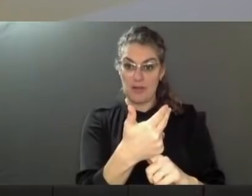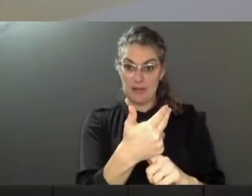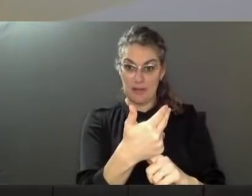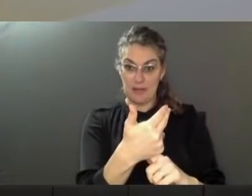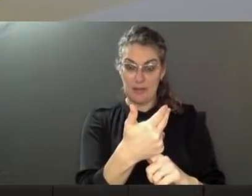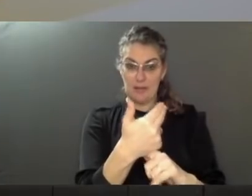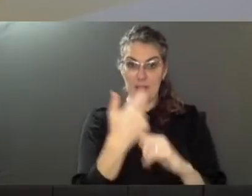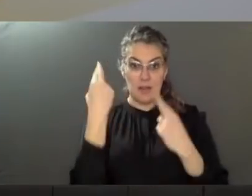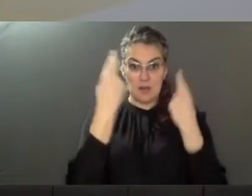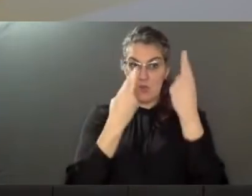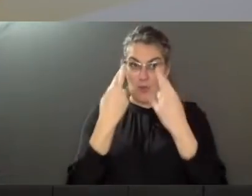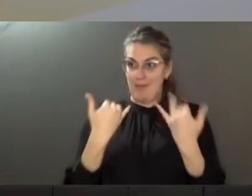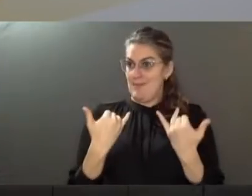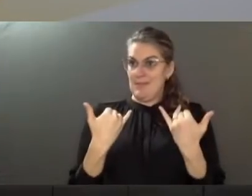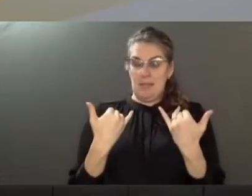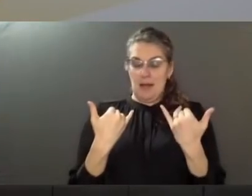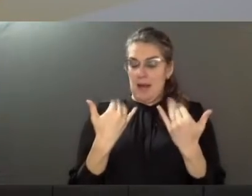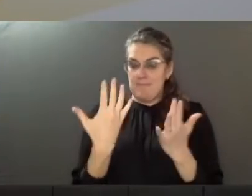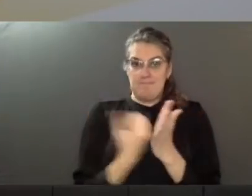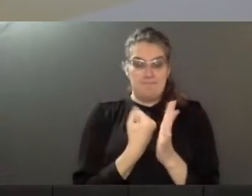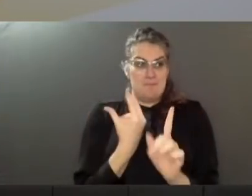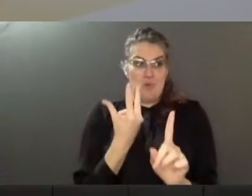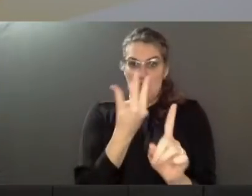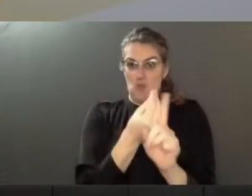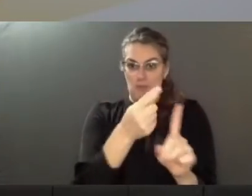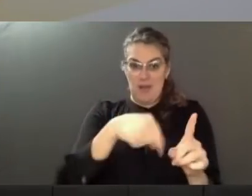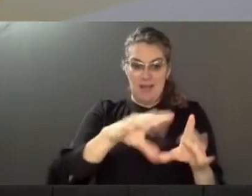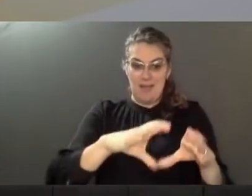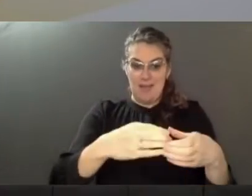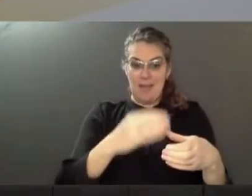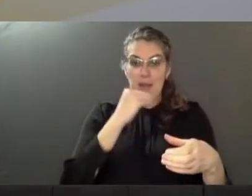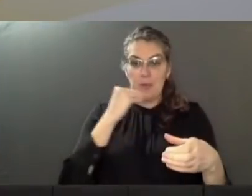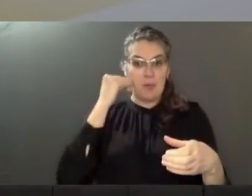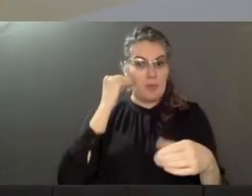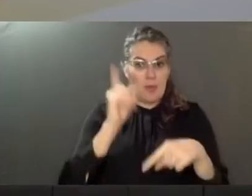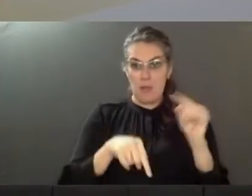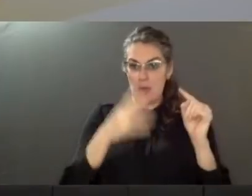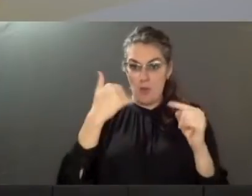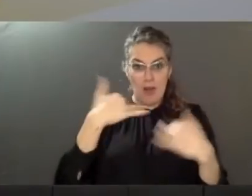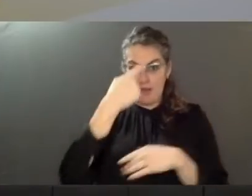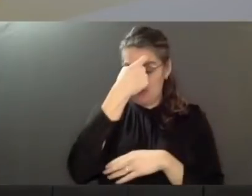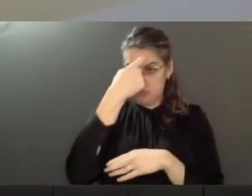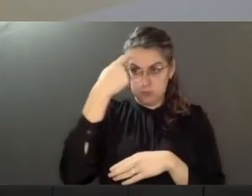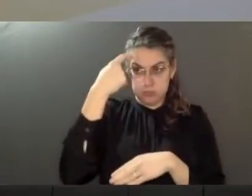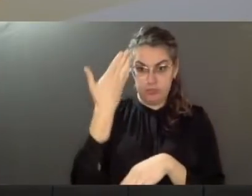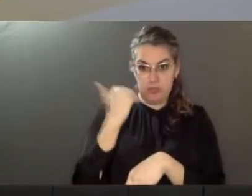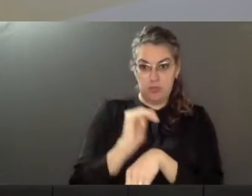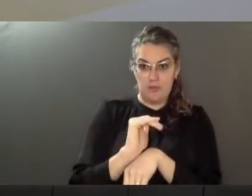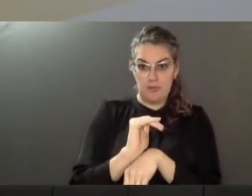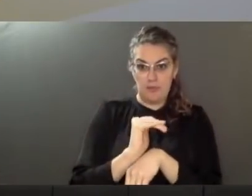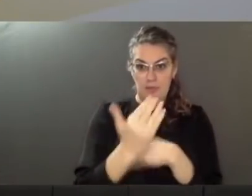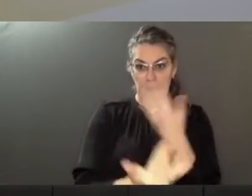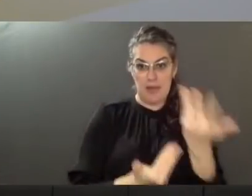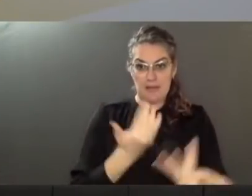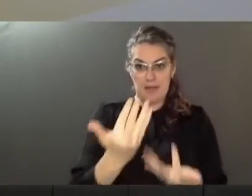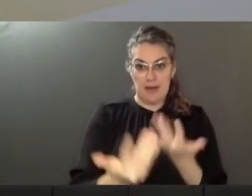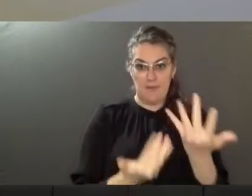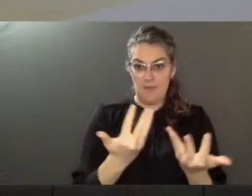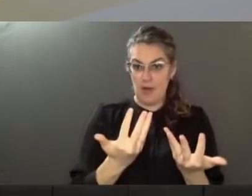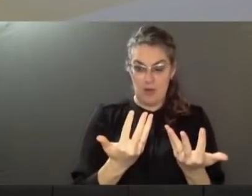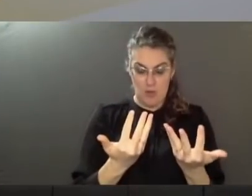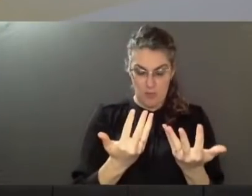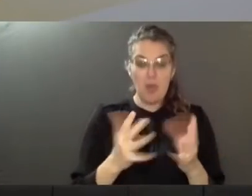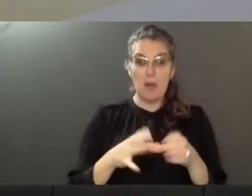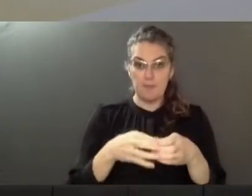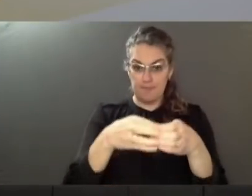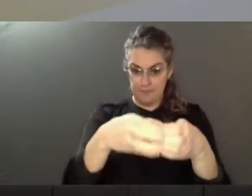not a good day to do that. It's been very traumatic for the residents and staff, what they've been through, and we are